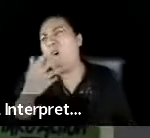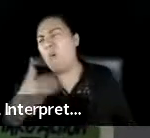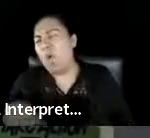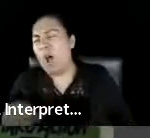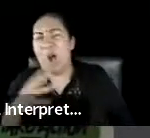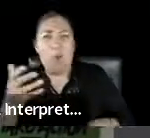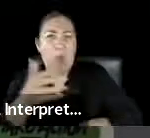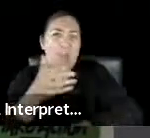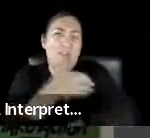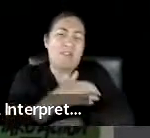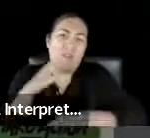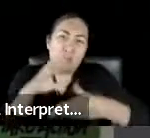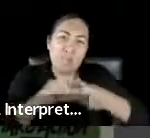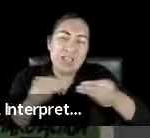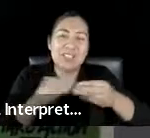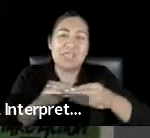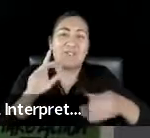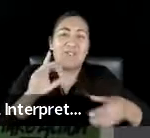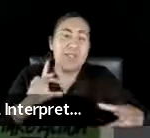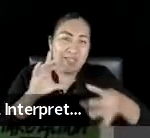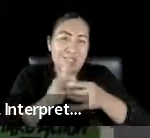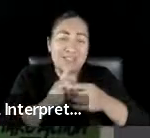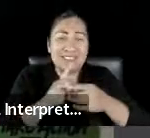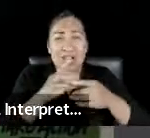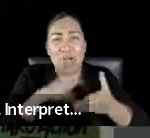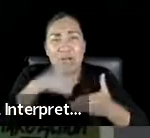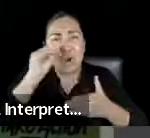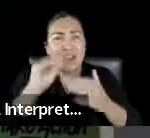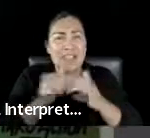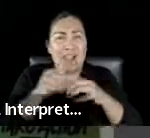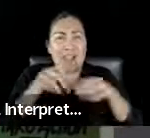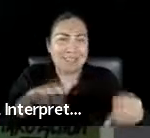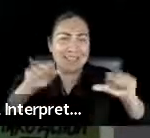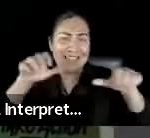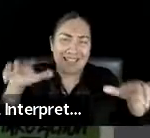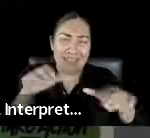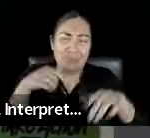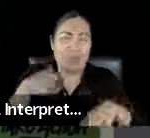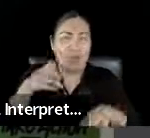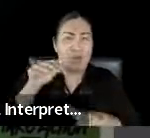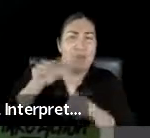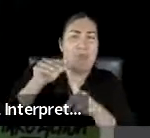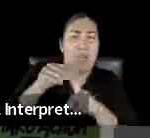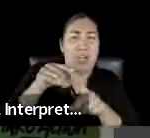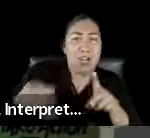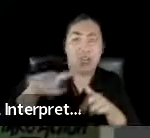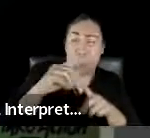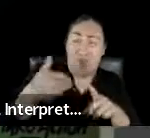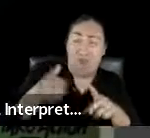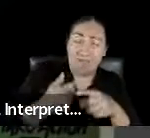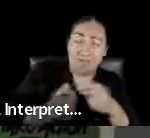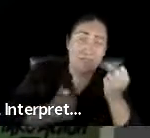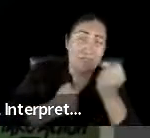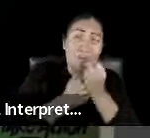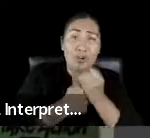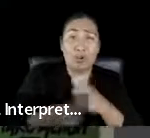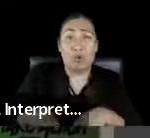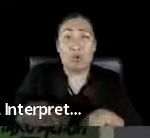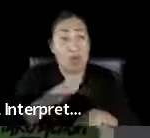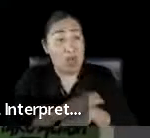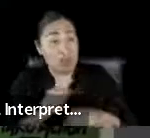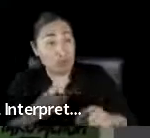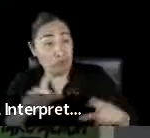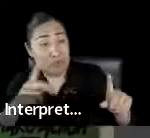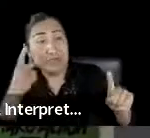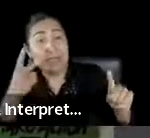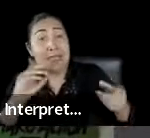about learning, about taking action for mental health. And we just want to remind everybody that you also have support. So on the screen, you see the